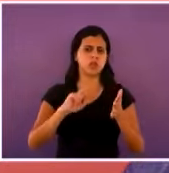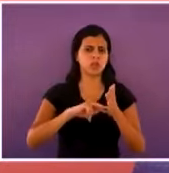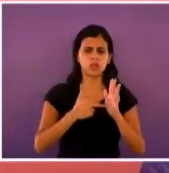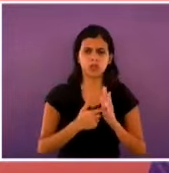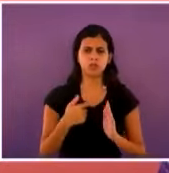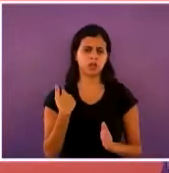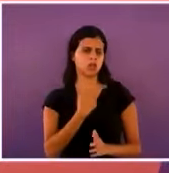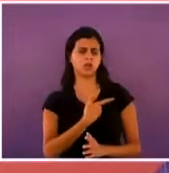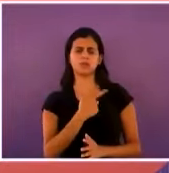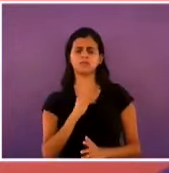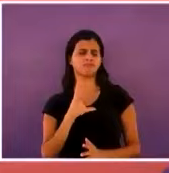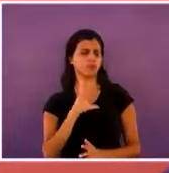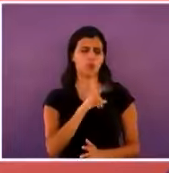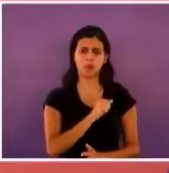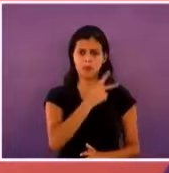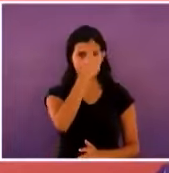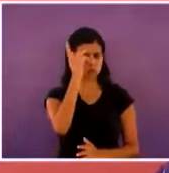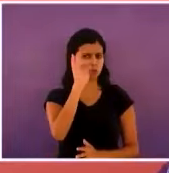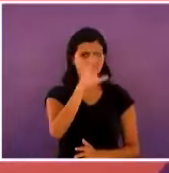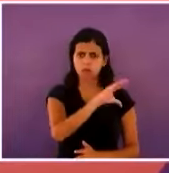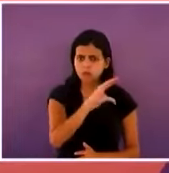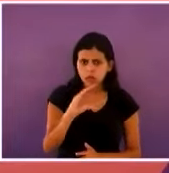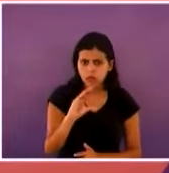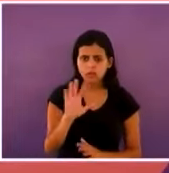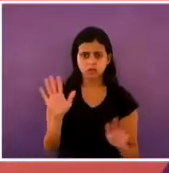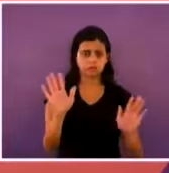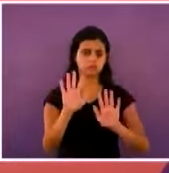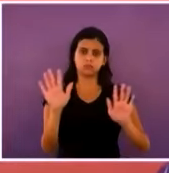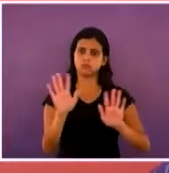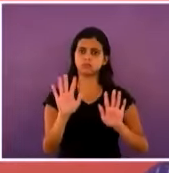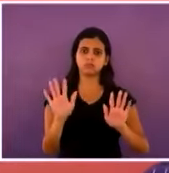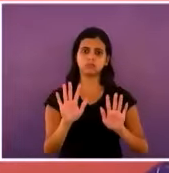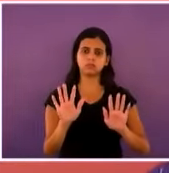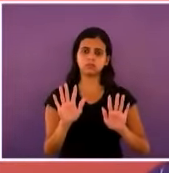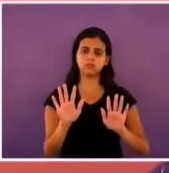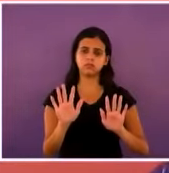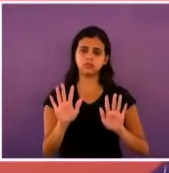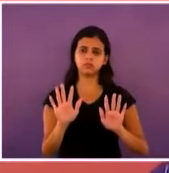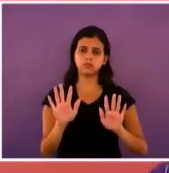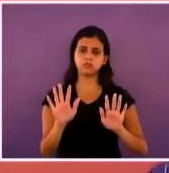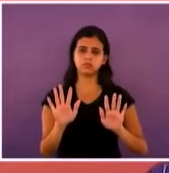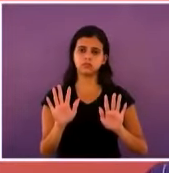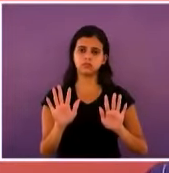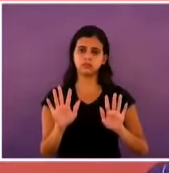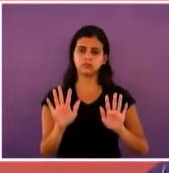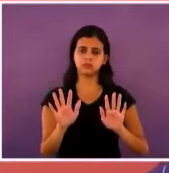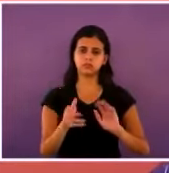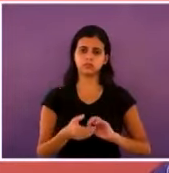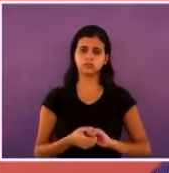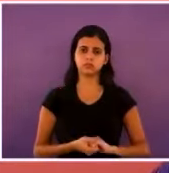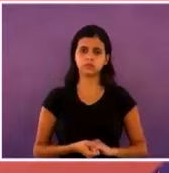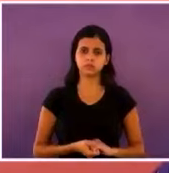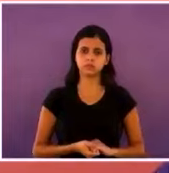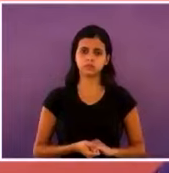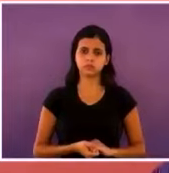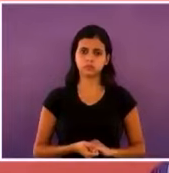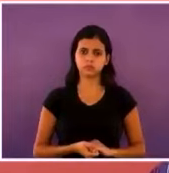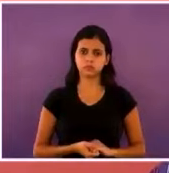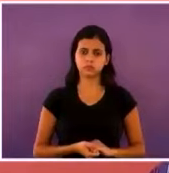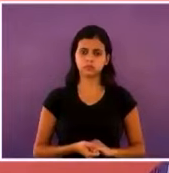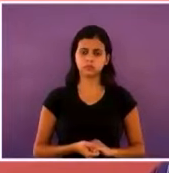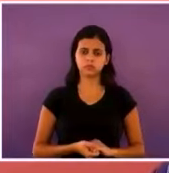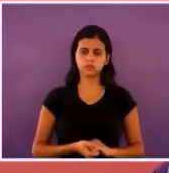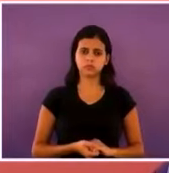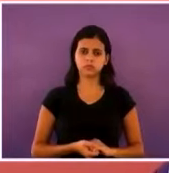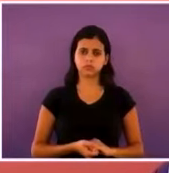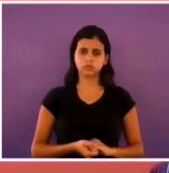que não vamos amar os católicos. It doesn't mean not finding ways to collaborate occasionally on single points